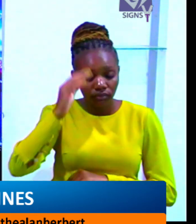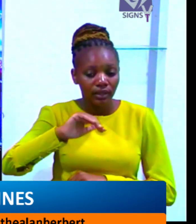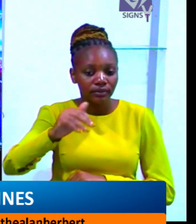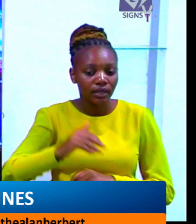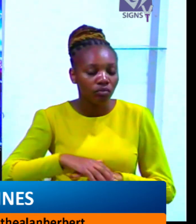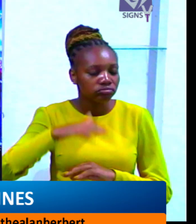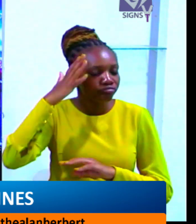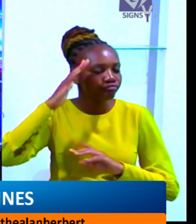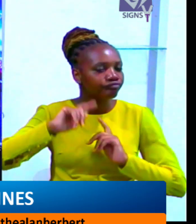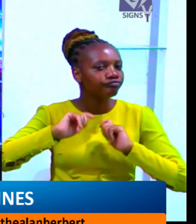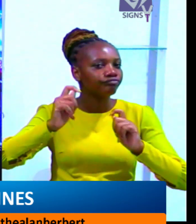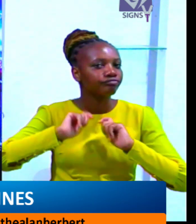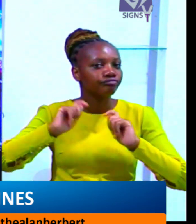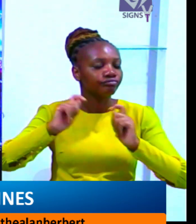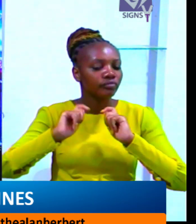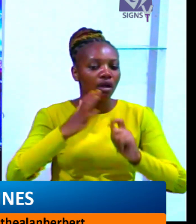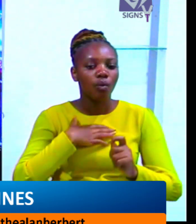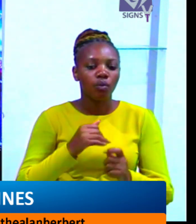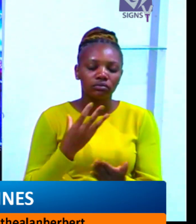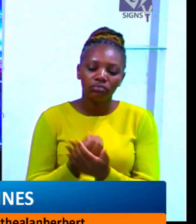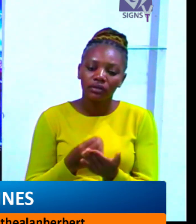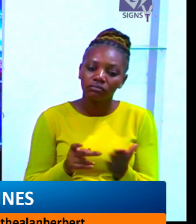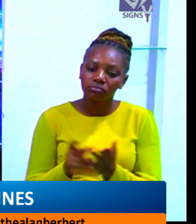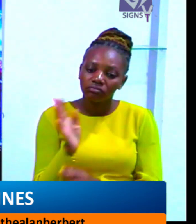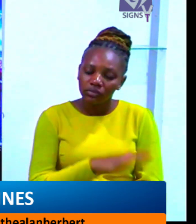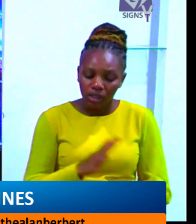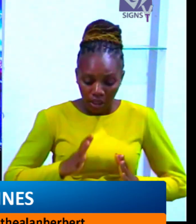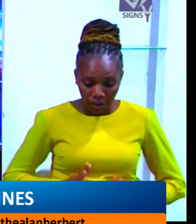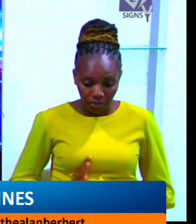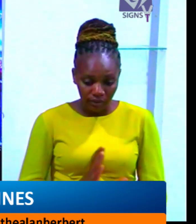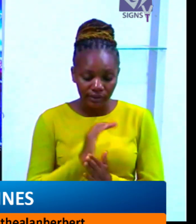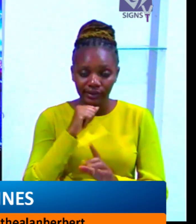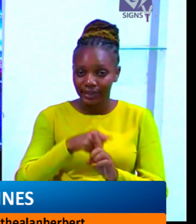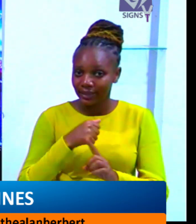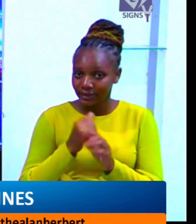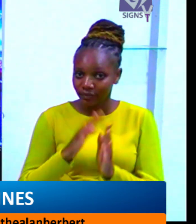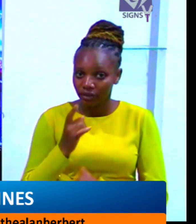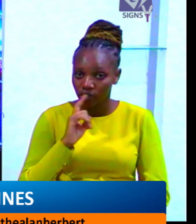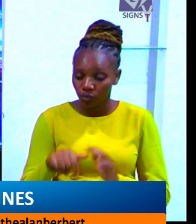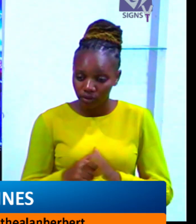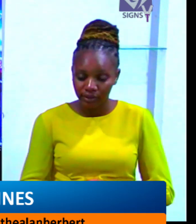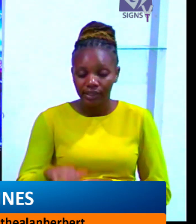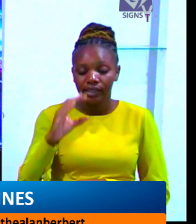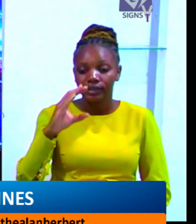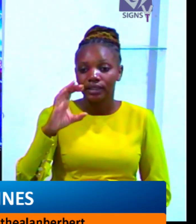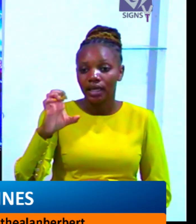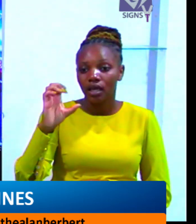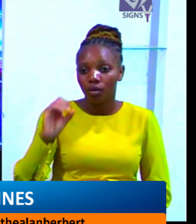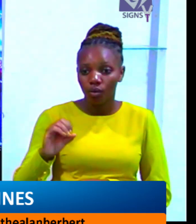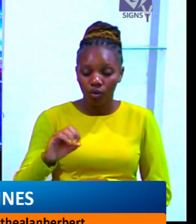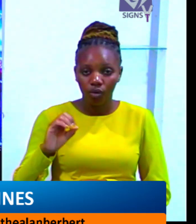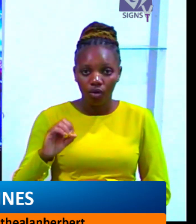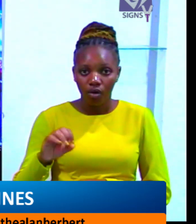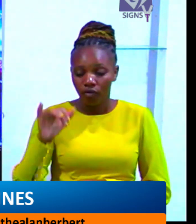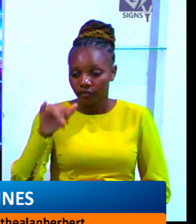for compensation. Human rights activists in the region now say the chief executive officer of the First Choice